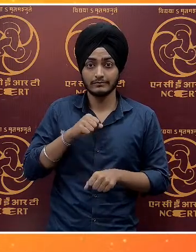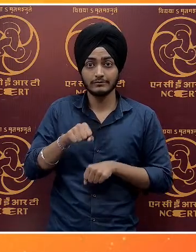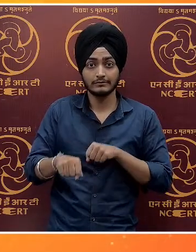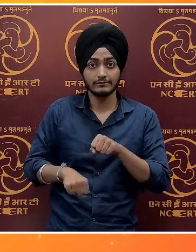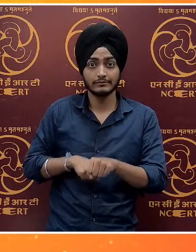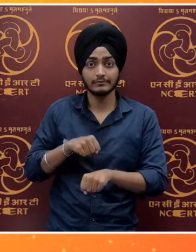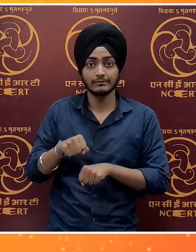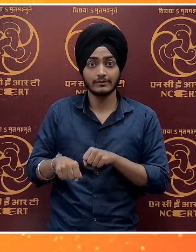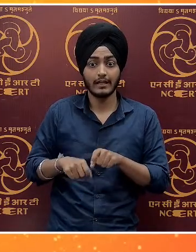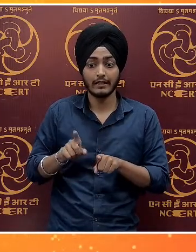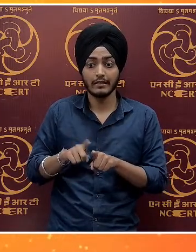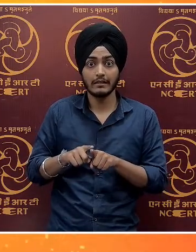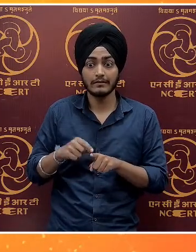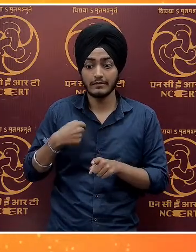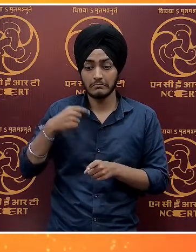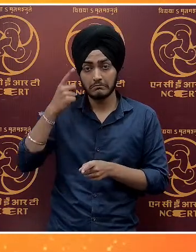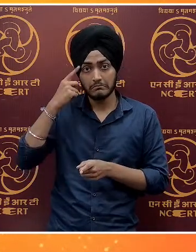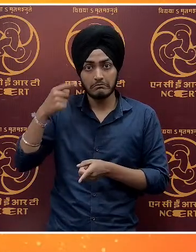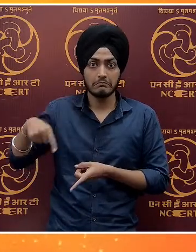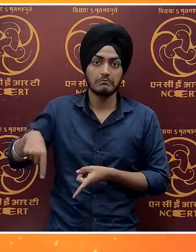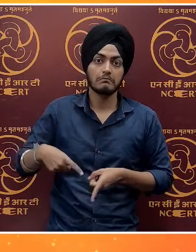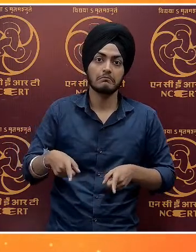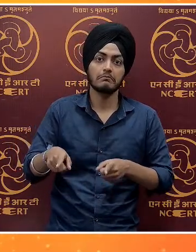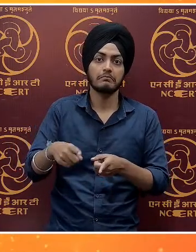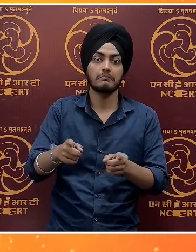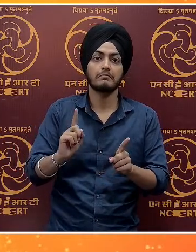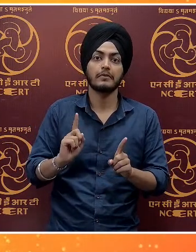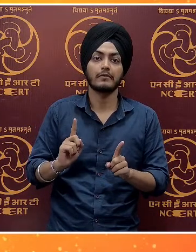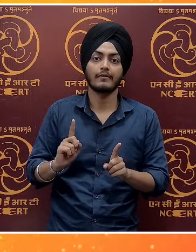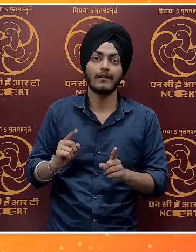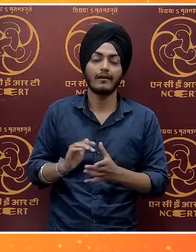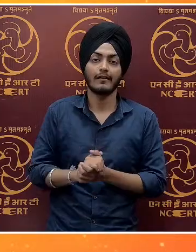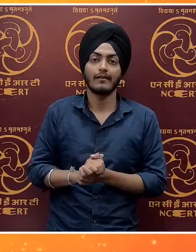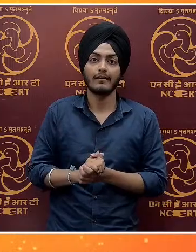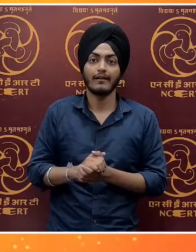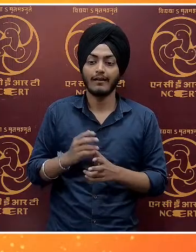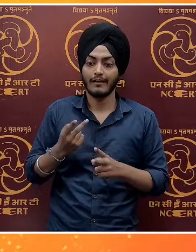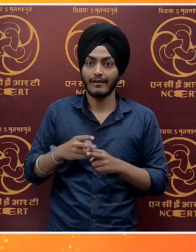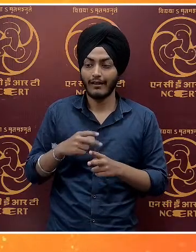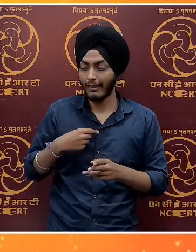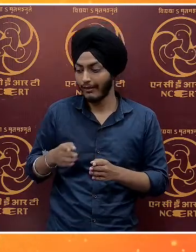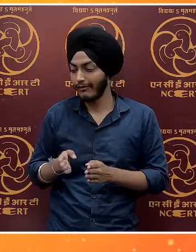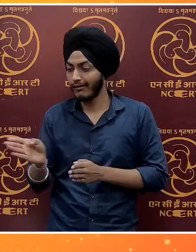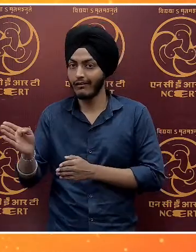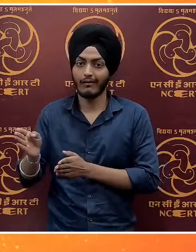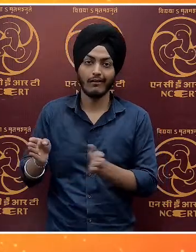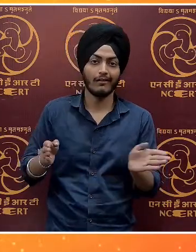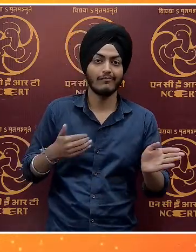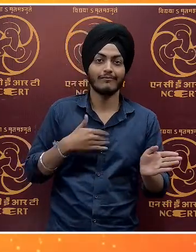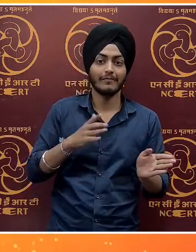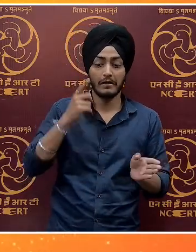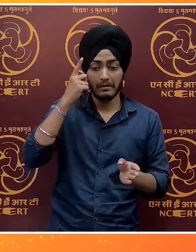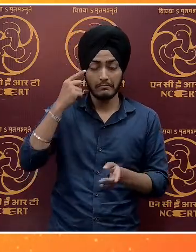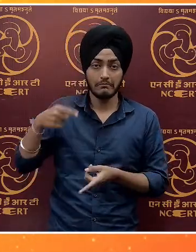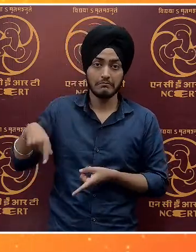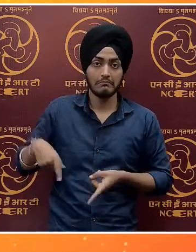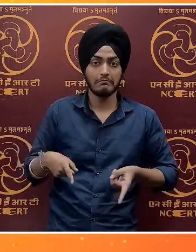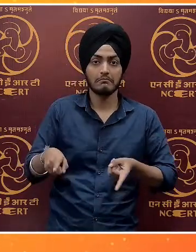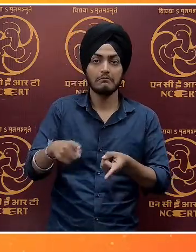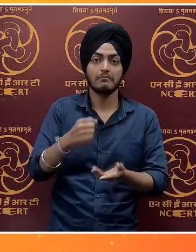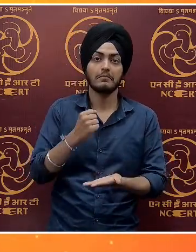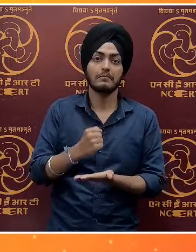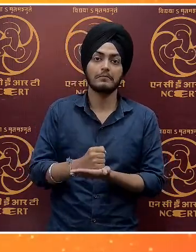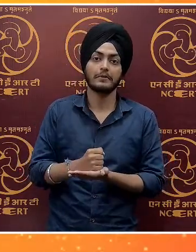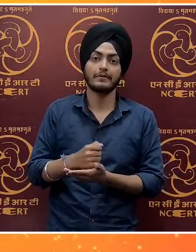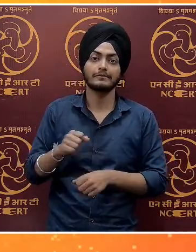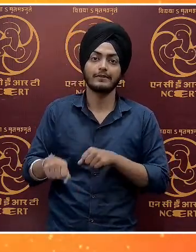always on track. We are not going from here and there on the track. We are just on the